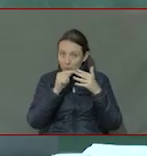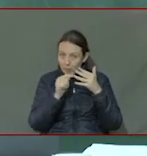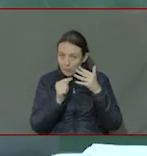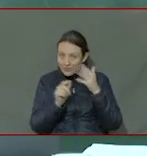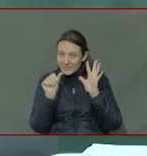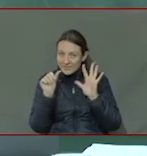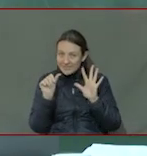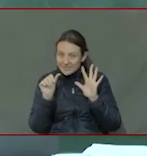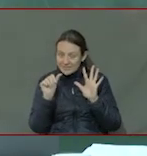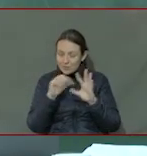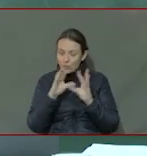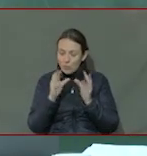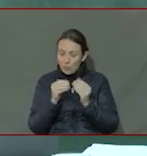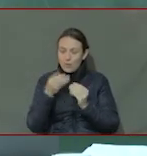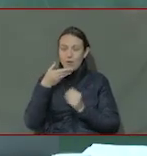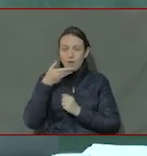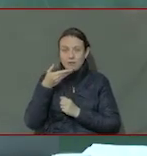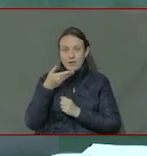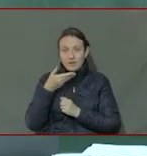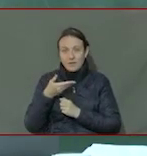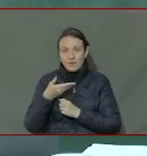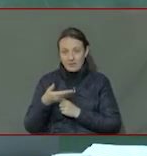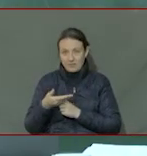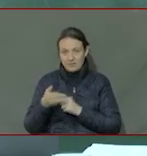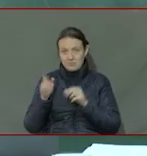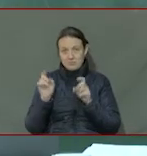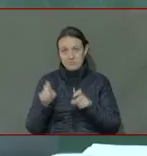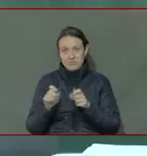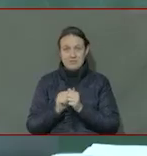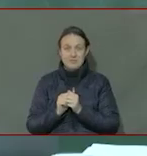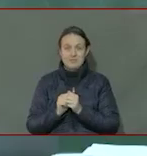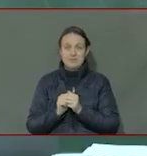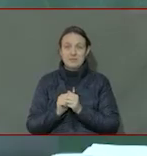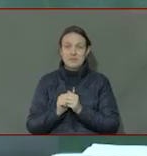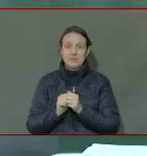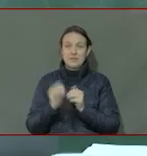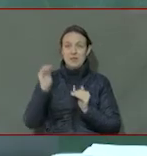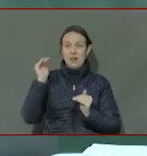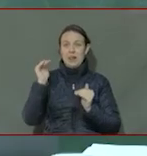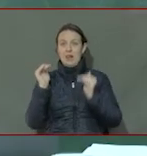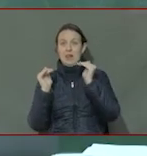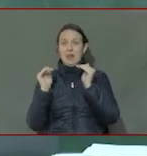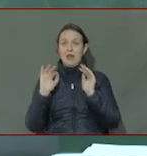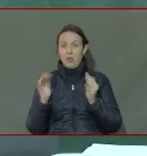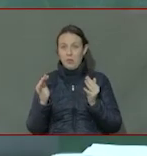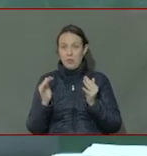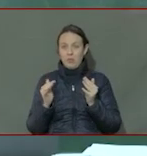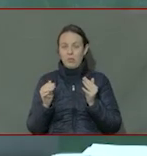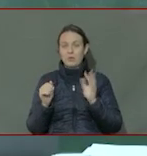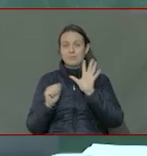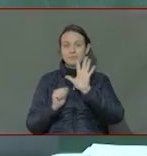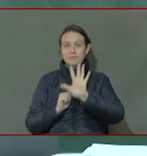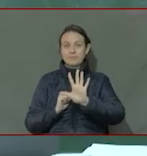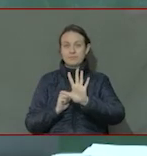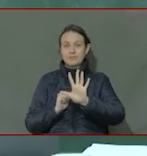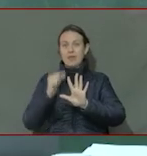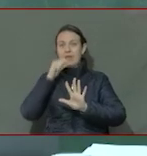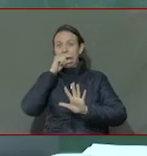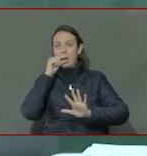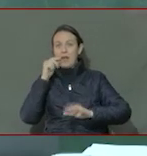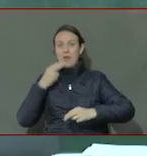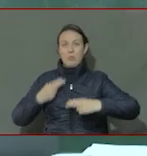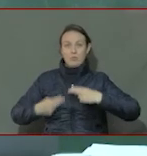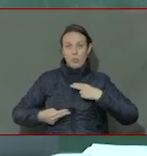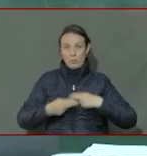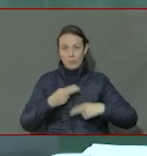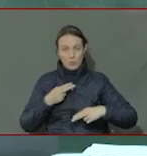you. You use this framework for all the factors. How is the imbalance corrected? Number 5, name the hormone